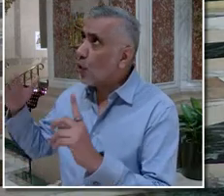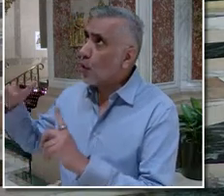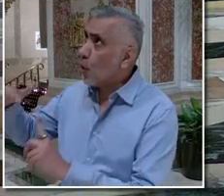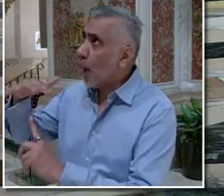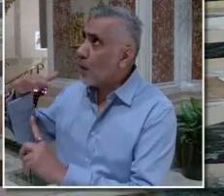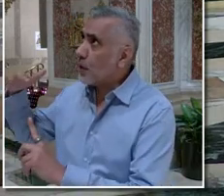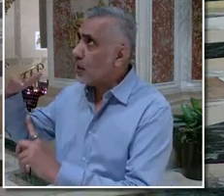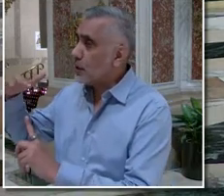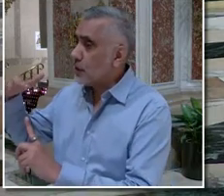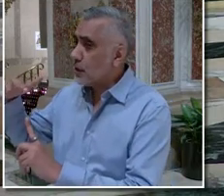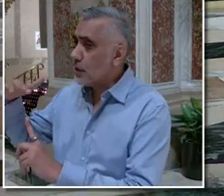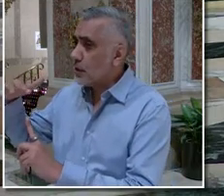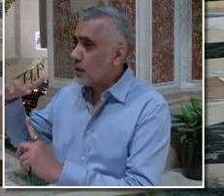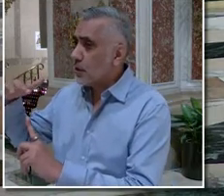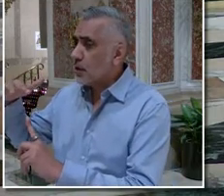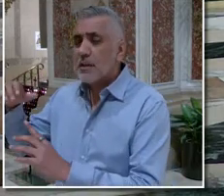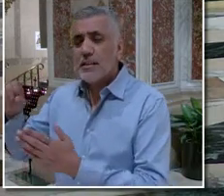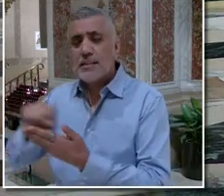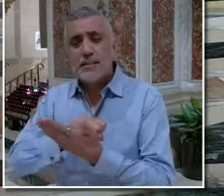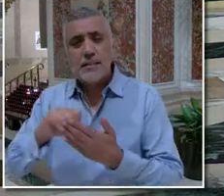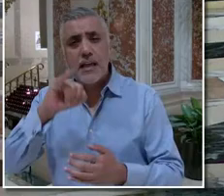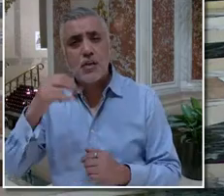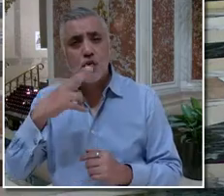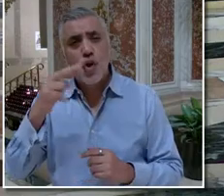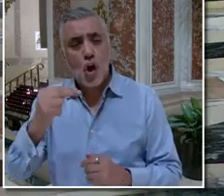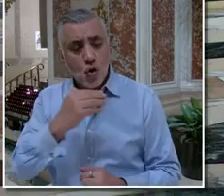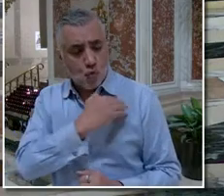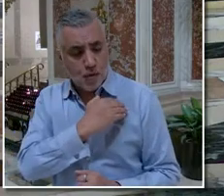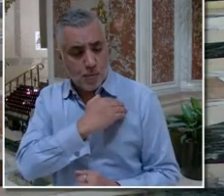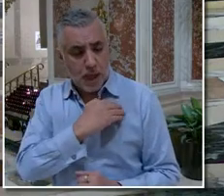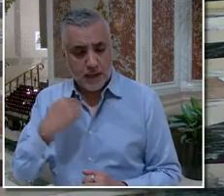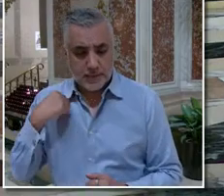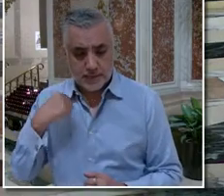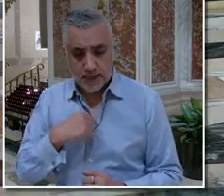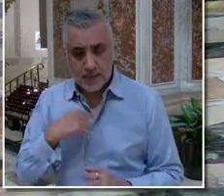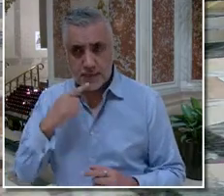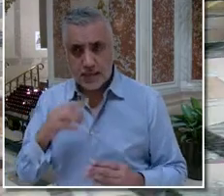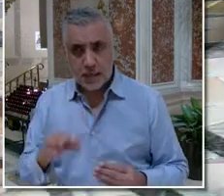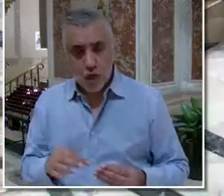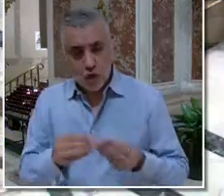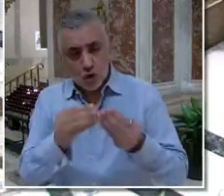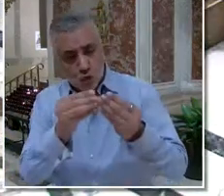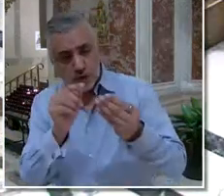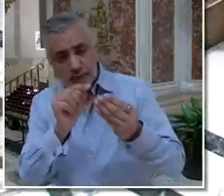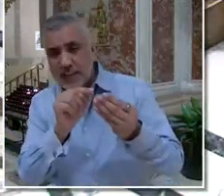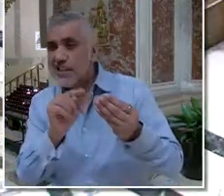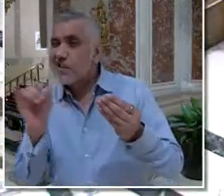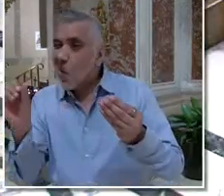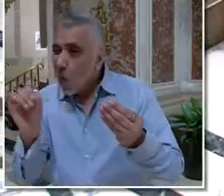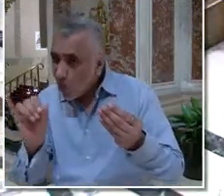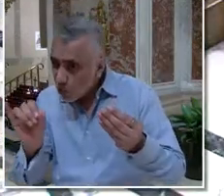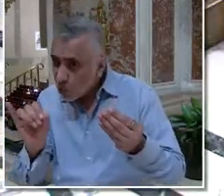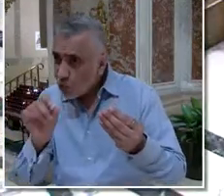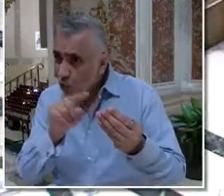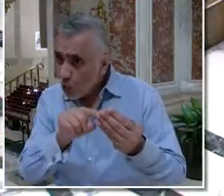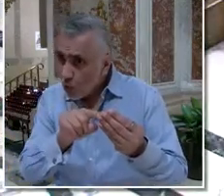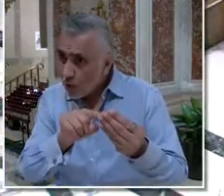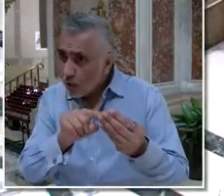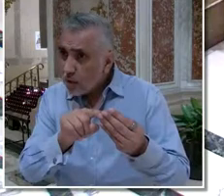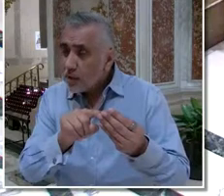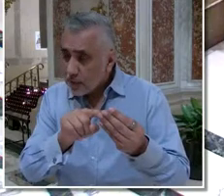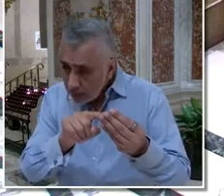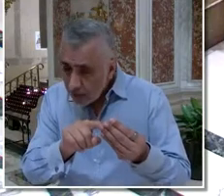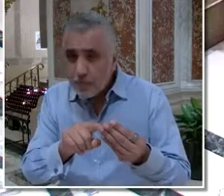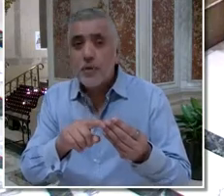us. St. John reminds us that the Eucharist is also intended to oblige